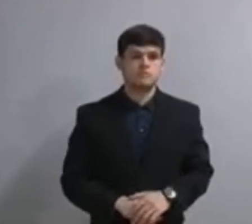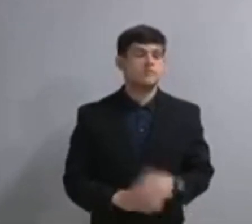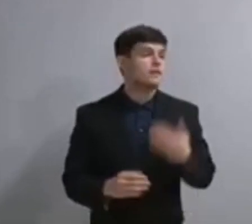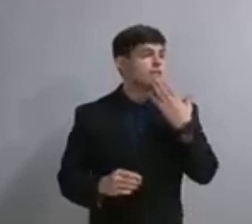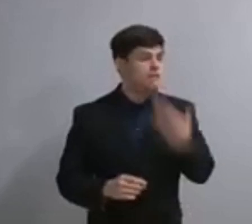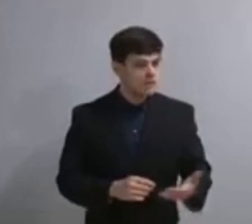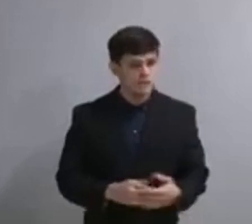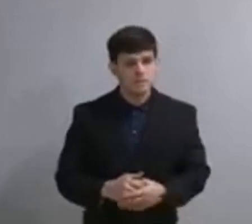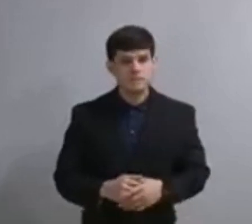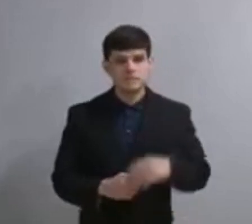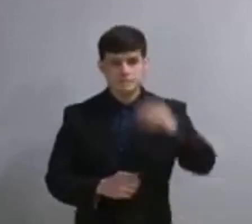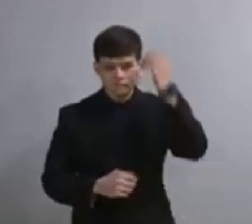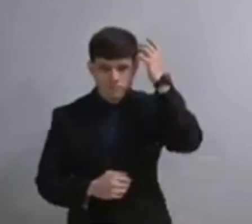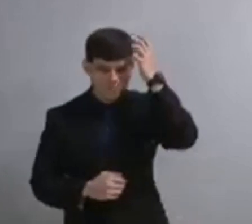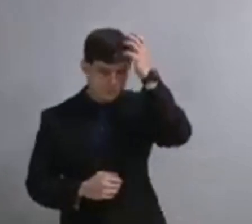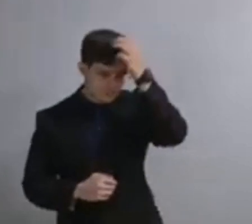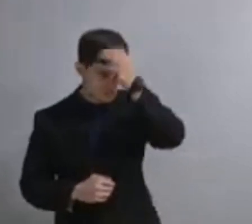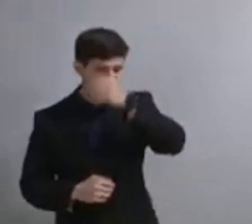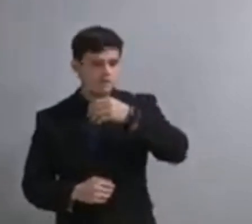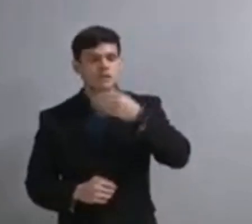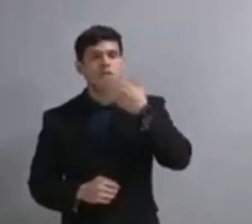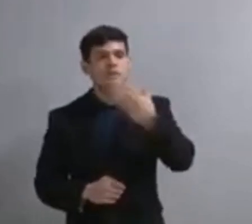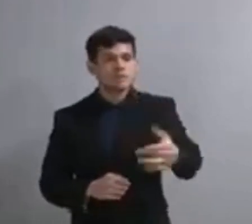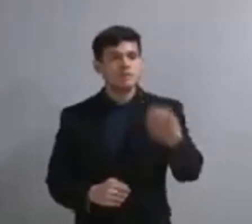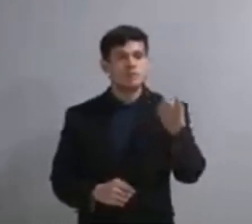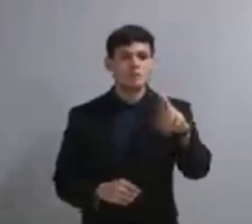Thank you. Thank you, Dr. Holmes.